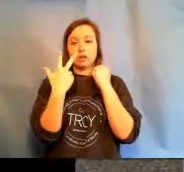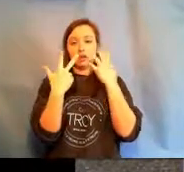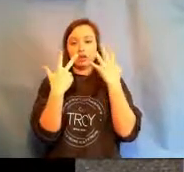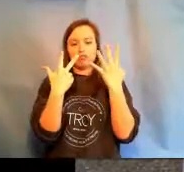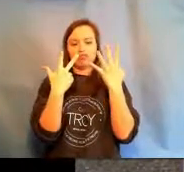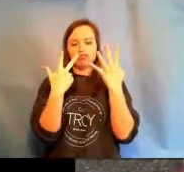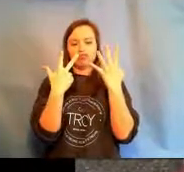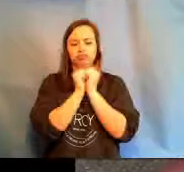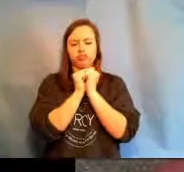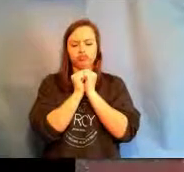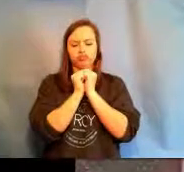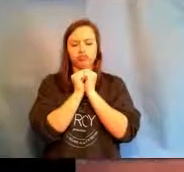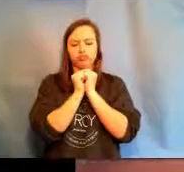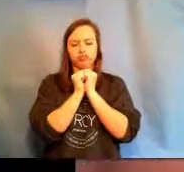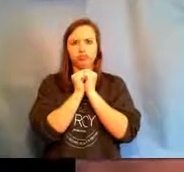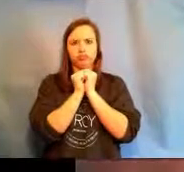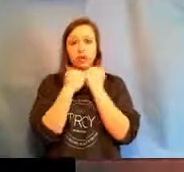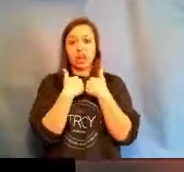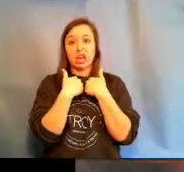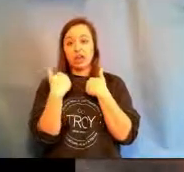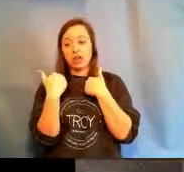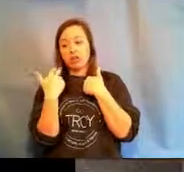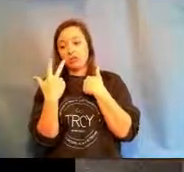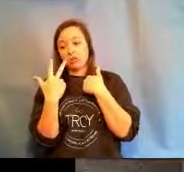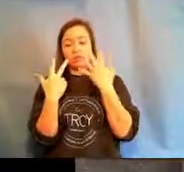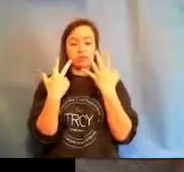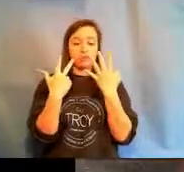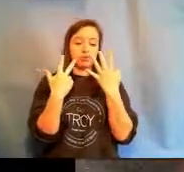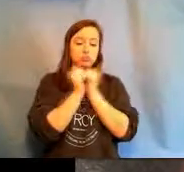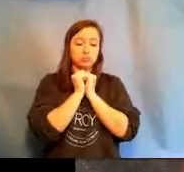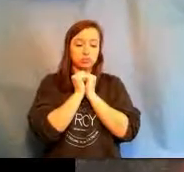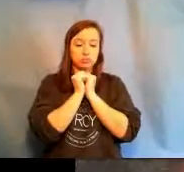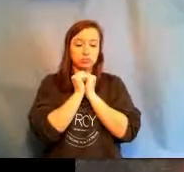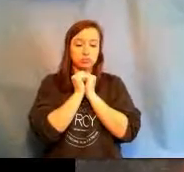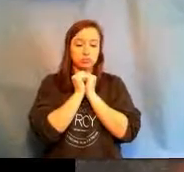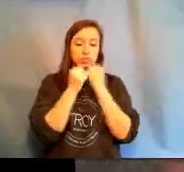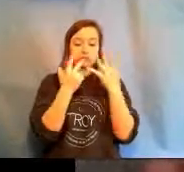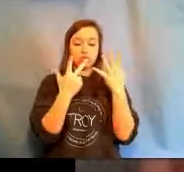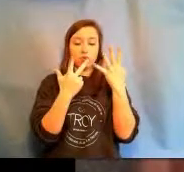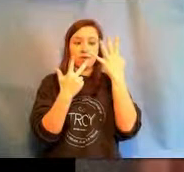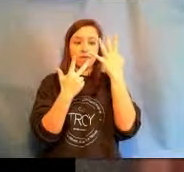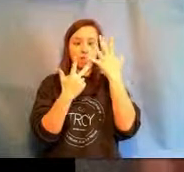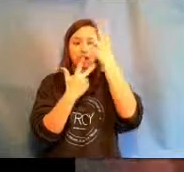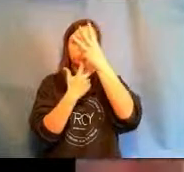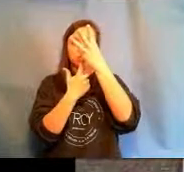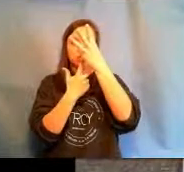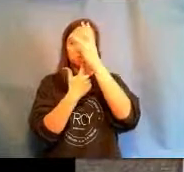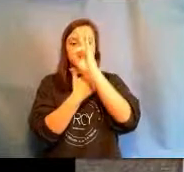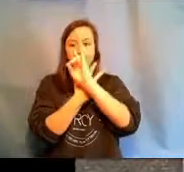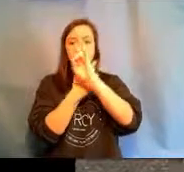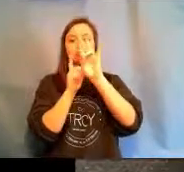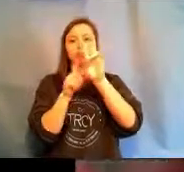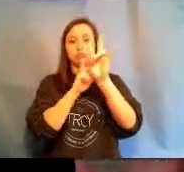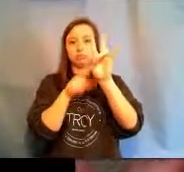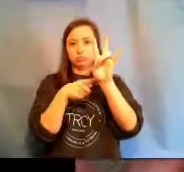what's 4 and 3? I have 4 and 3 more. 1, 2, 3, 4, 5, 6, 7.